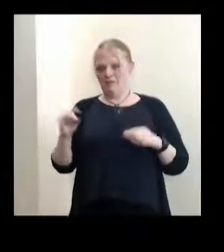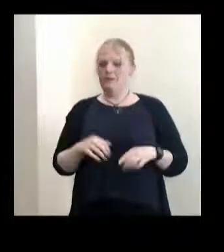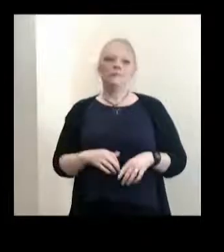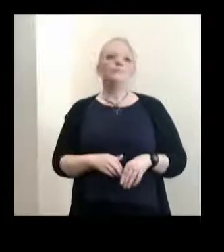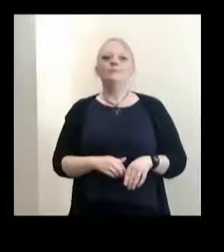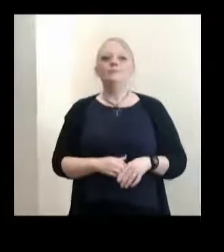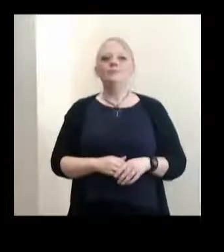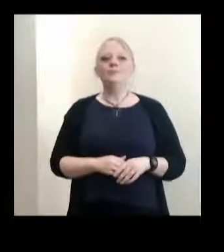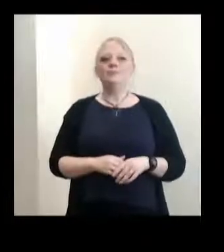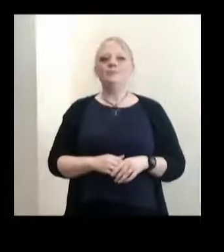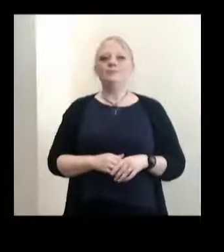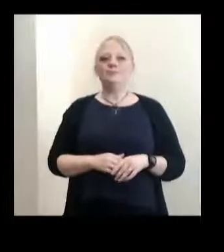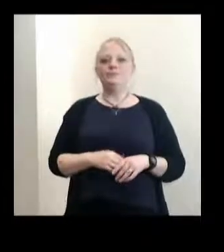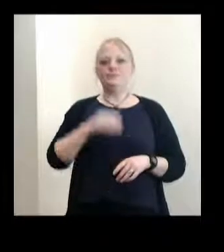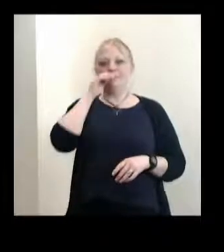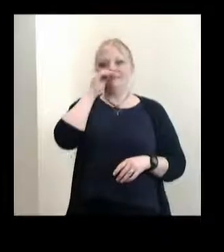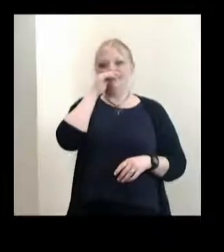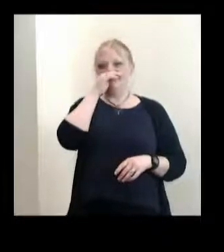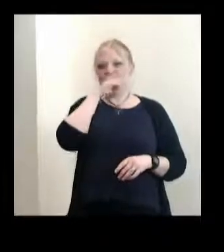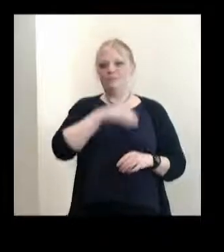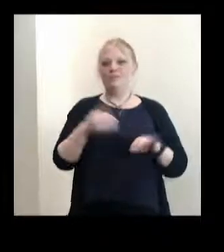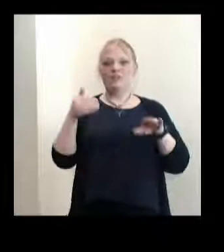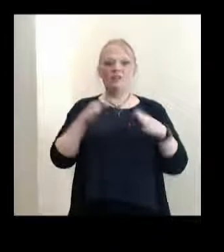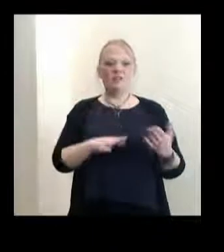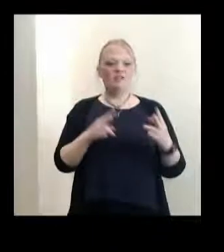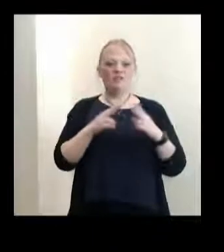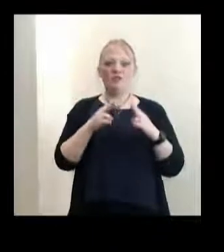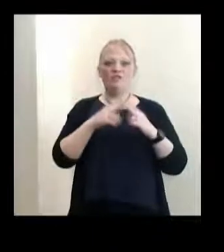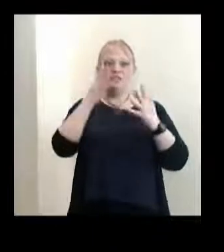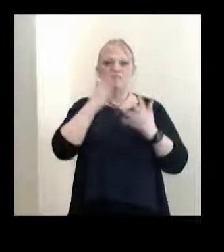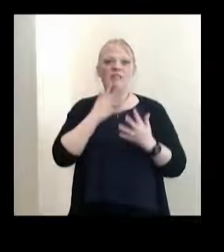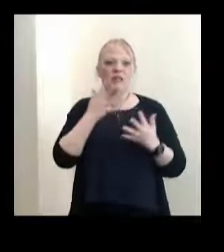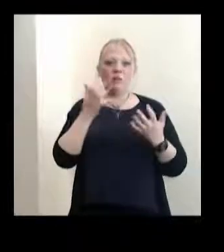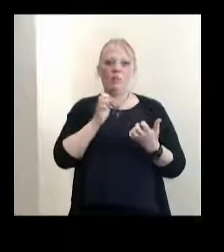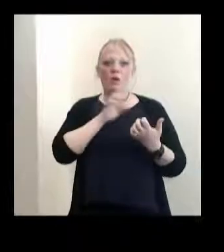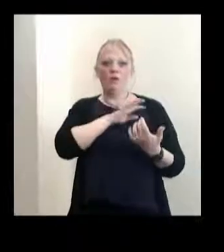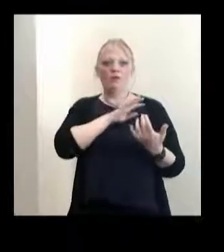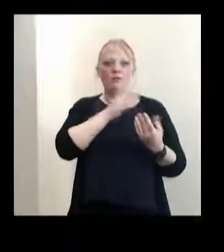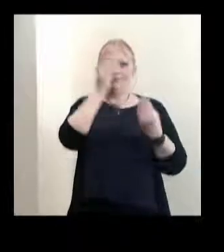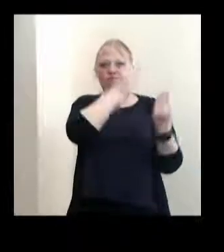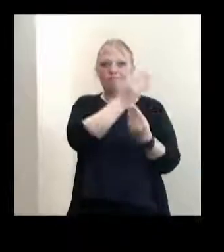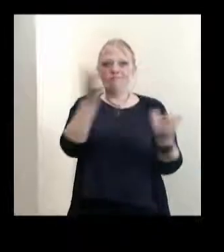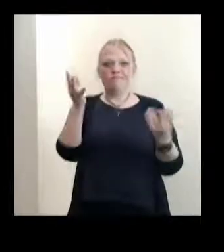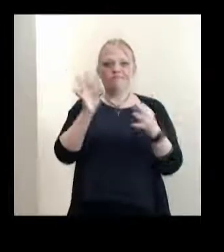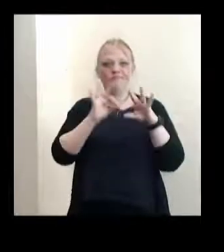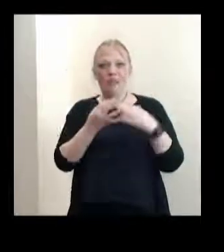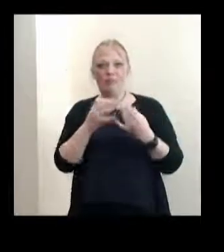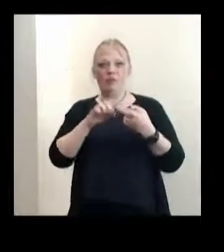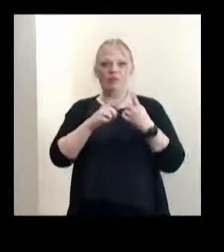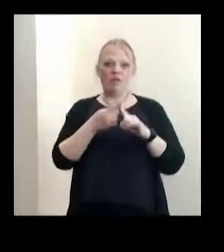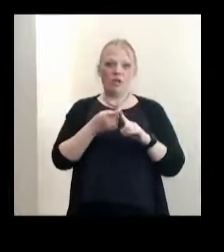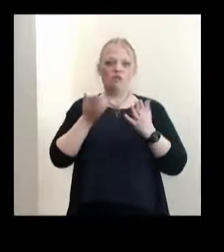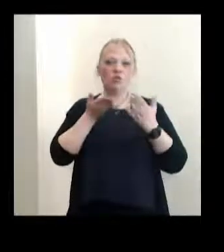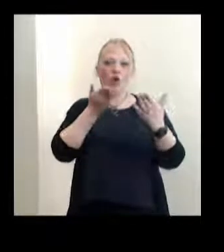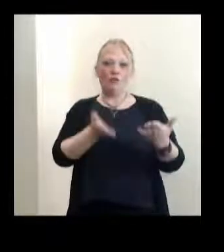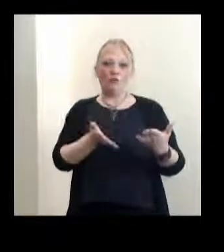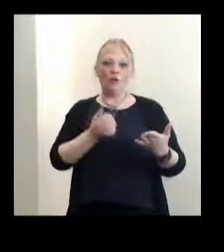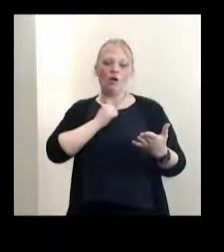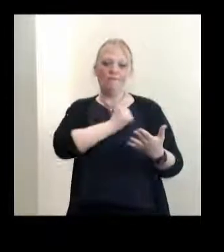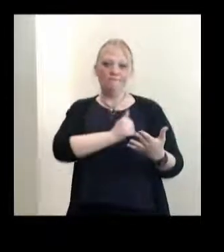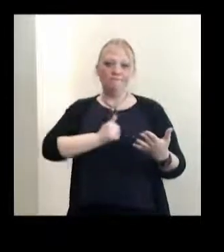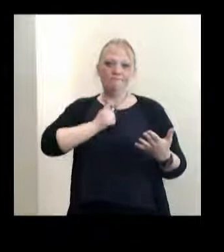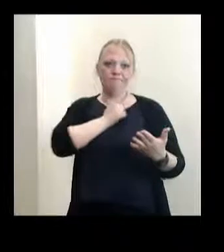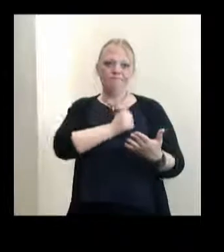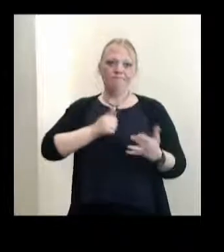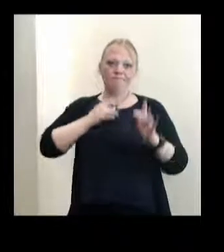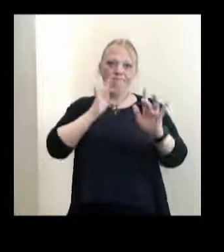So these cases, deaths are very, very sad. We want to reach out to the families and friends and give our condolences. However,